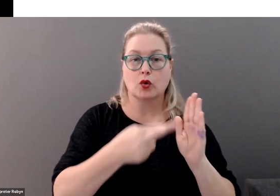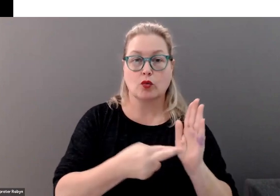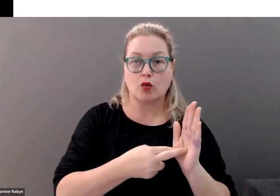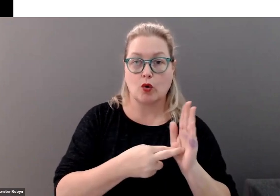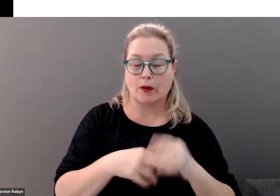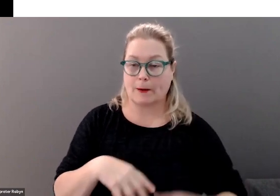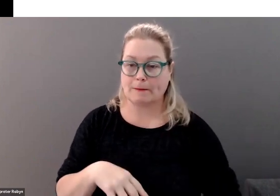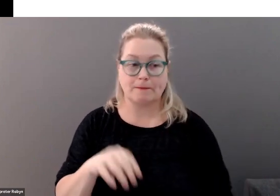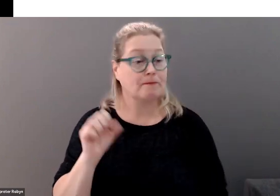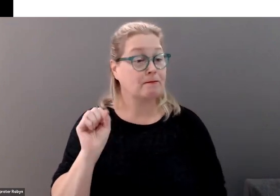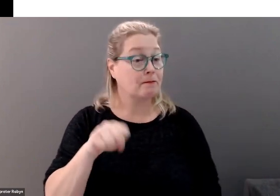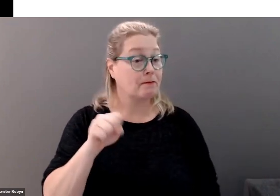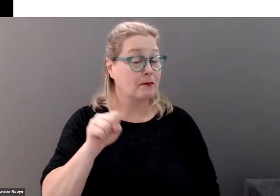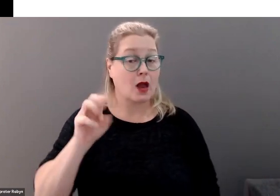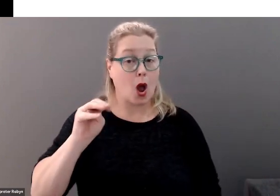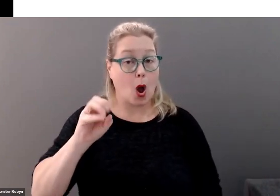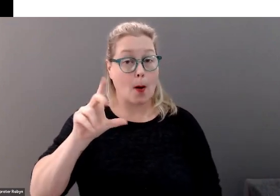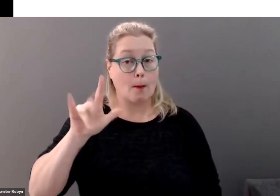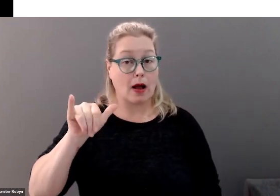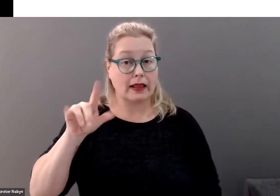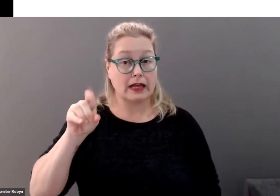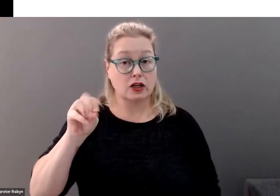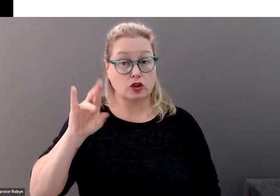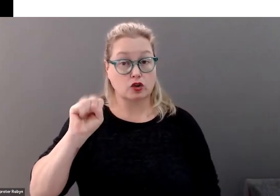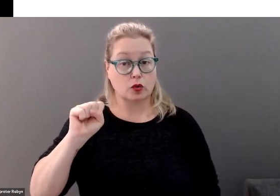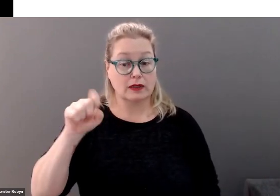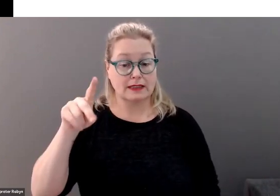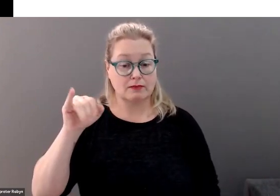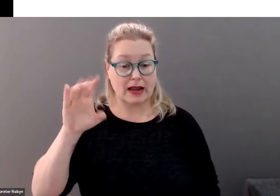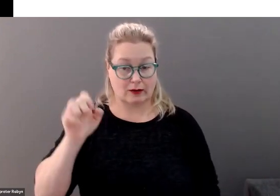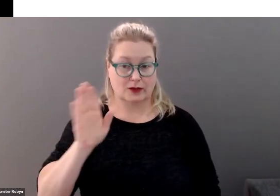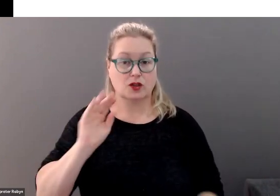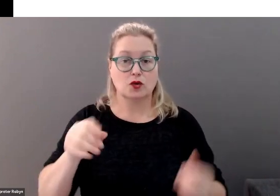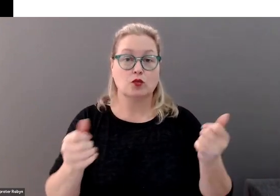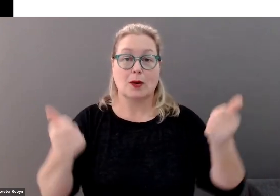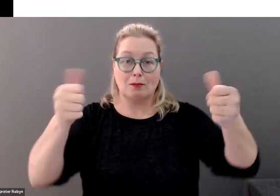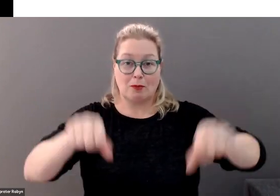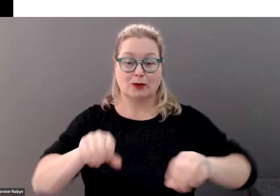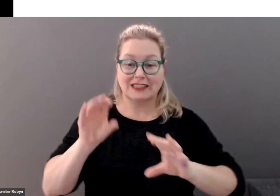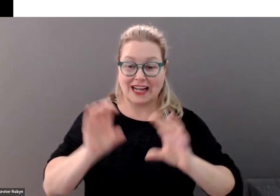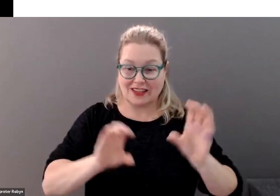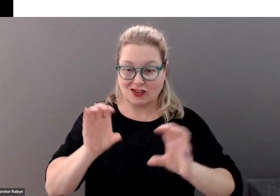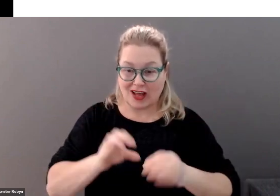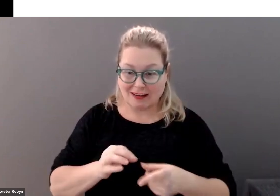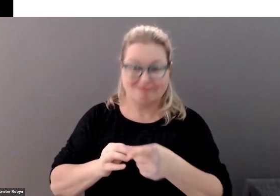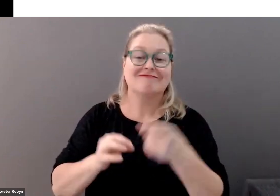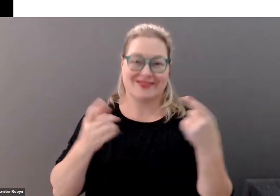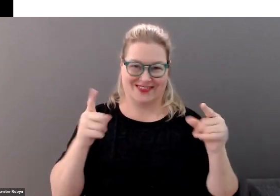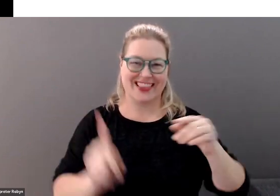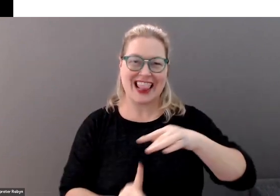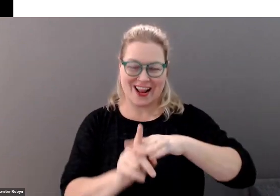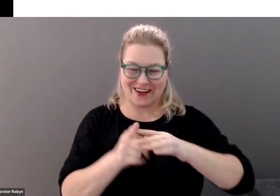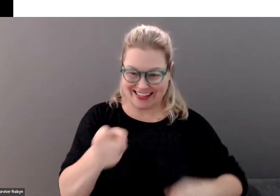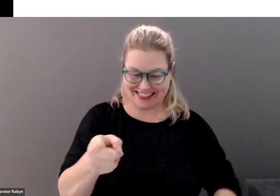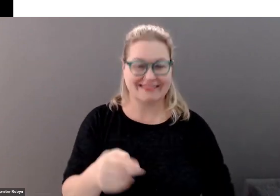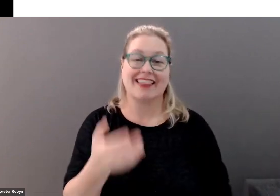Yeah, Molly Doris Pierce is going to put that in the chat now. Oh, there, she distributed it. Sorry. Thank